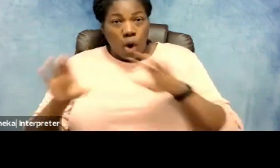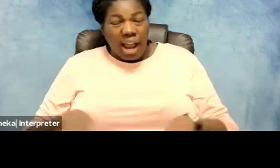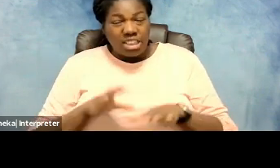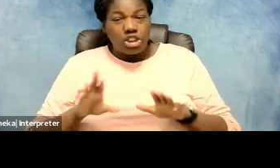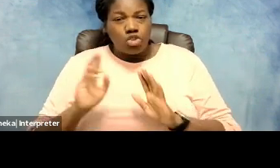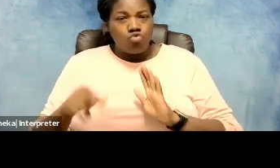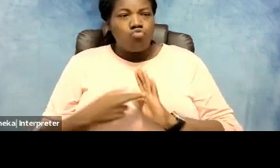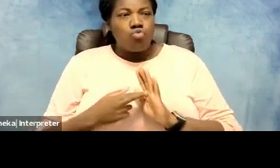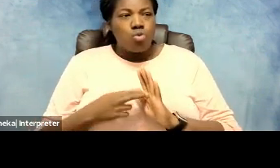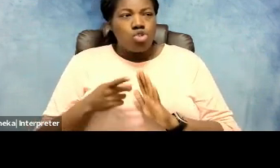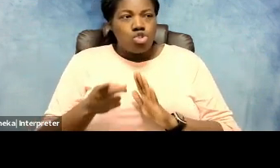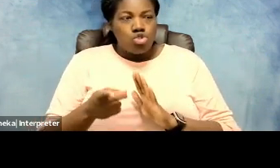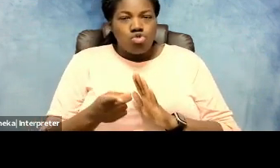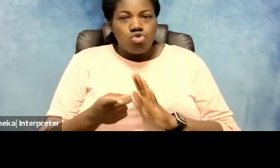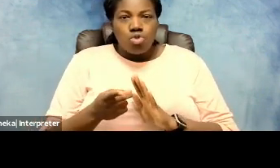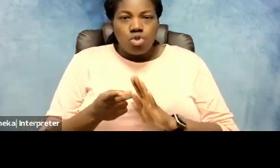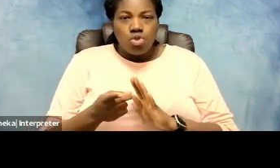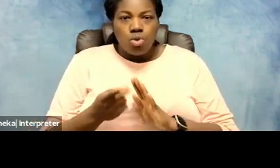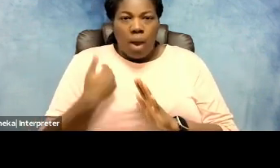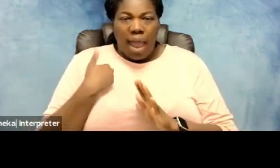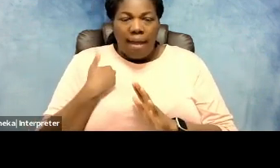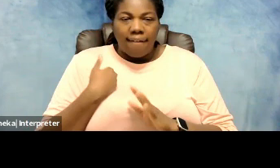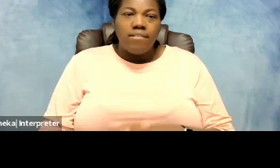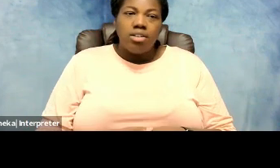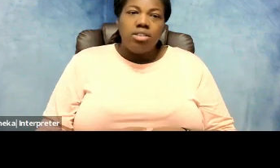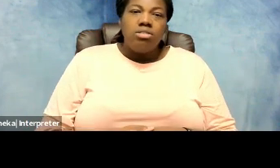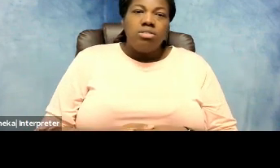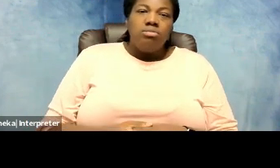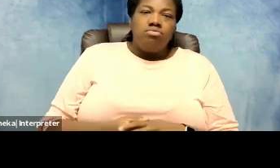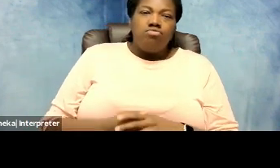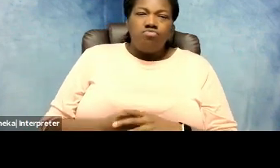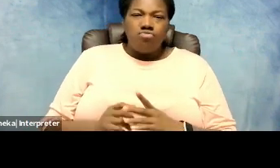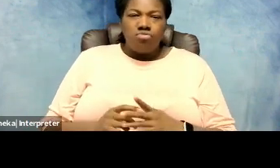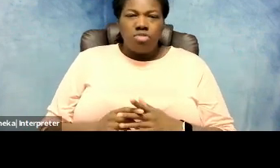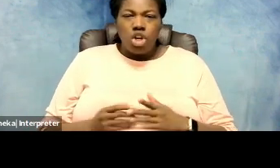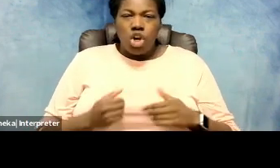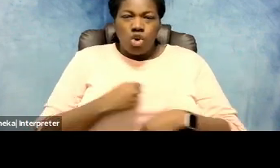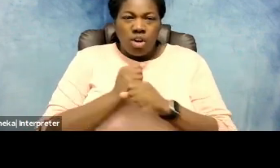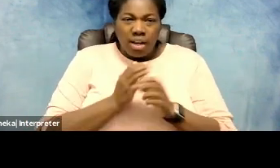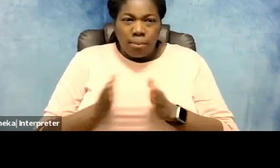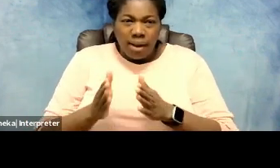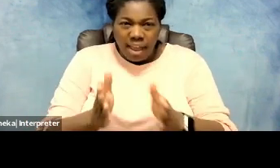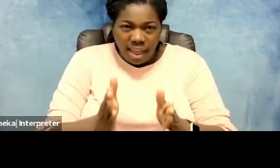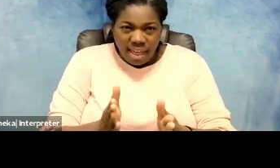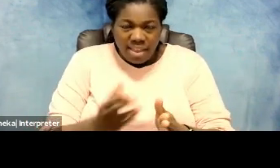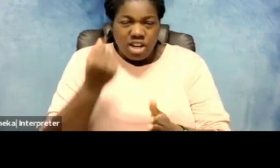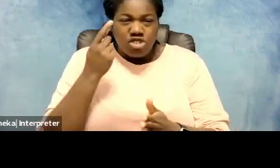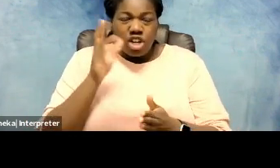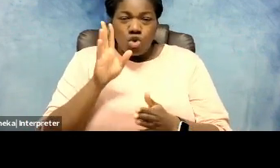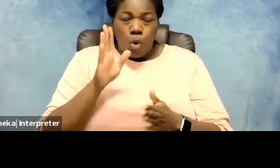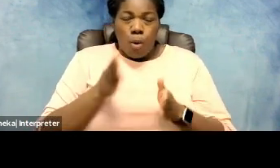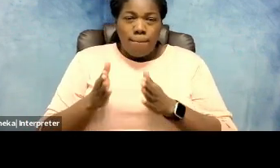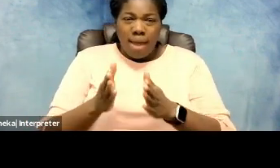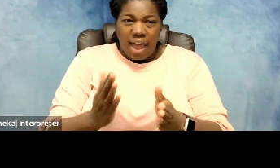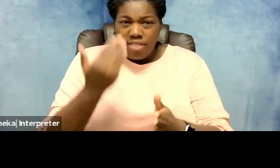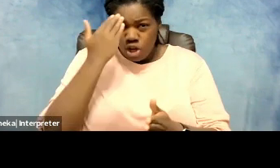roles that you can play to those around you. Being a trailblazer, helping to conceptualize and understand the path that you're on and